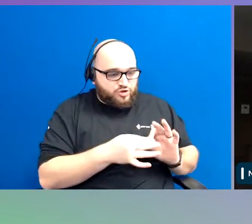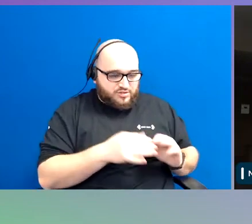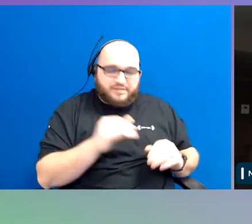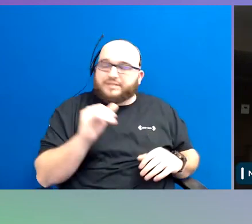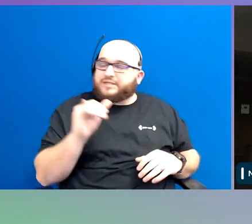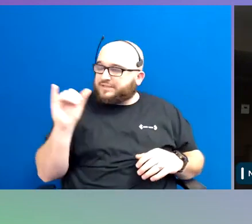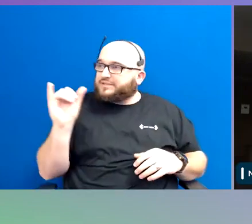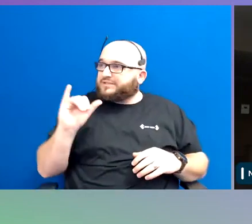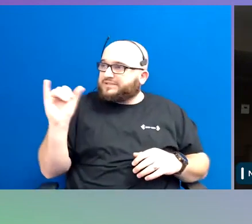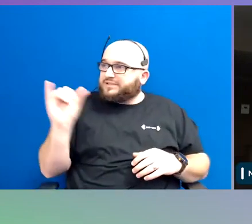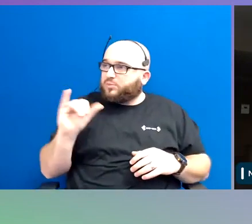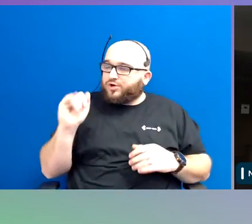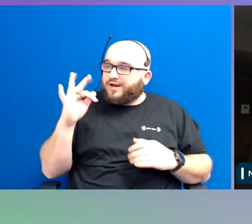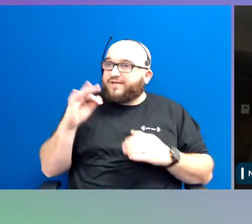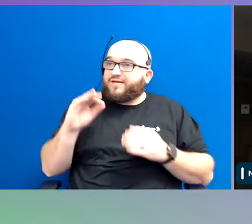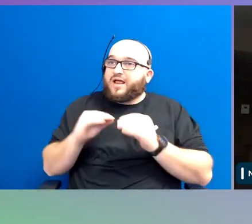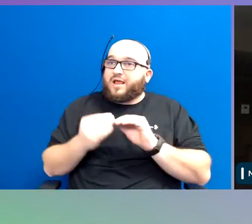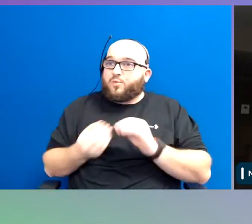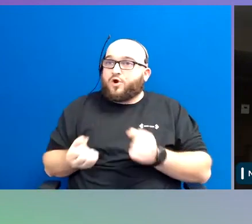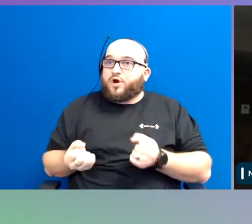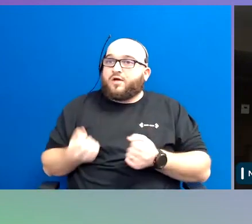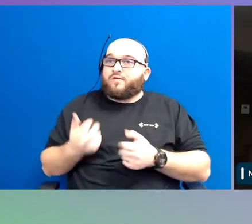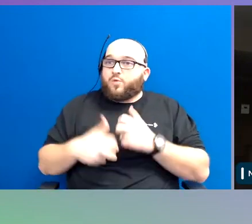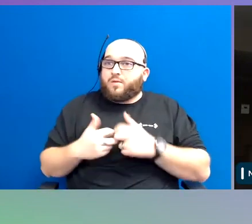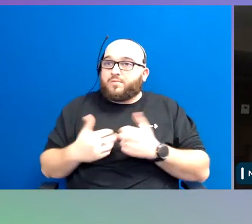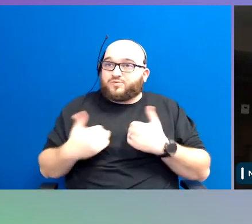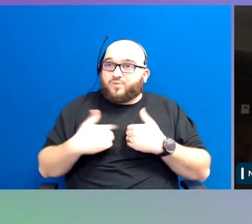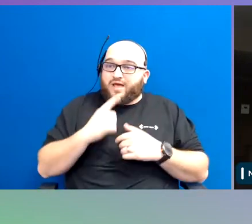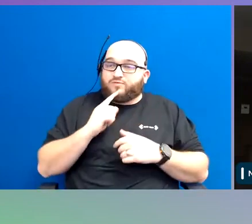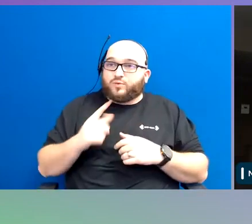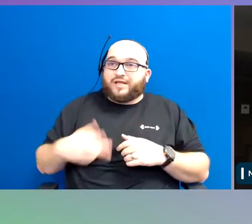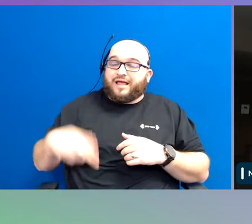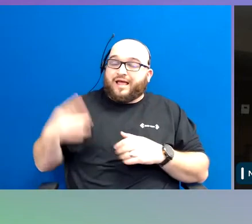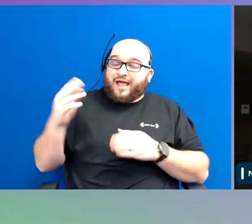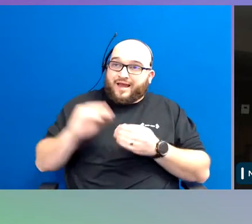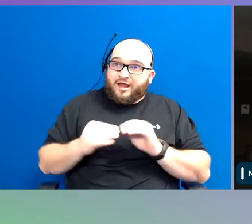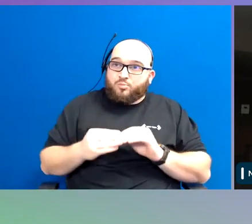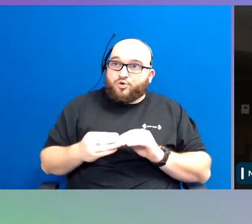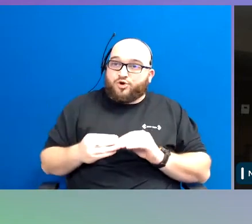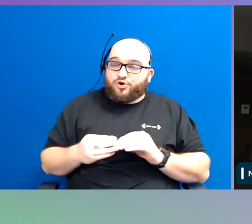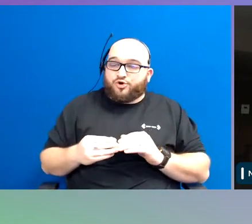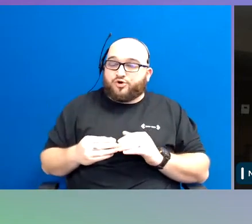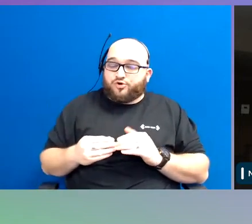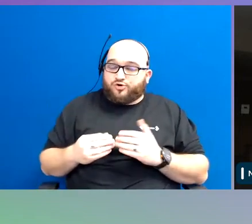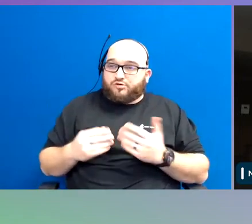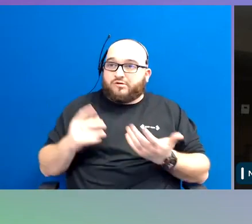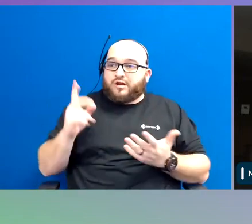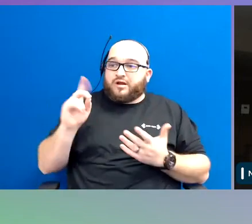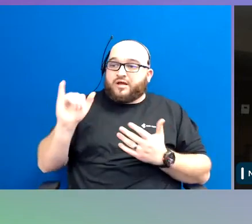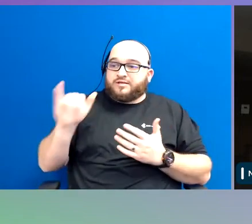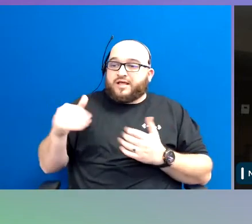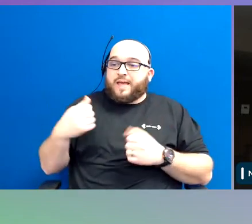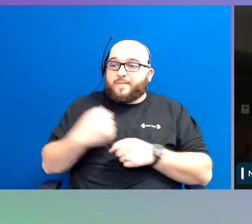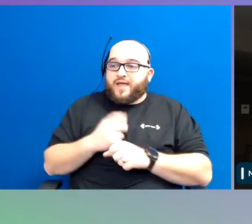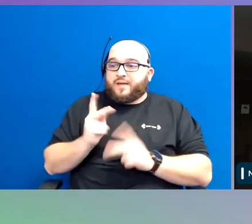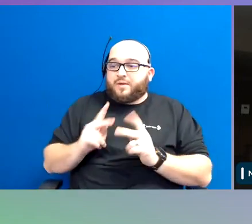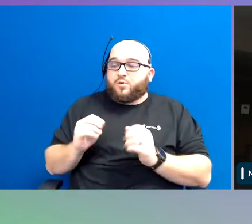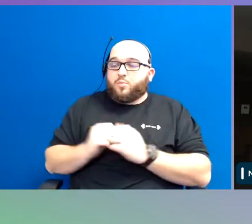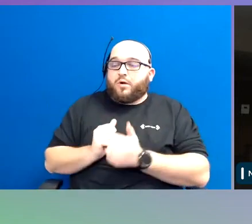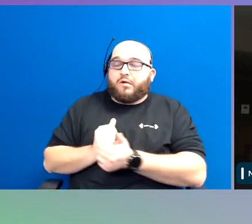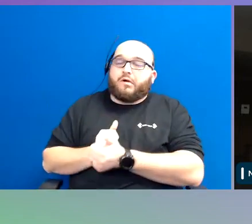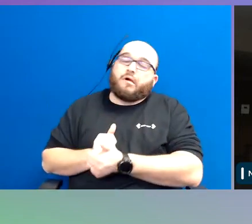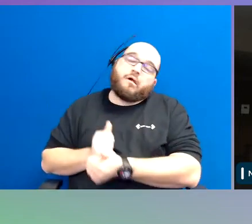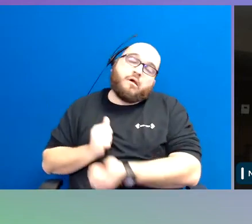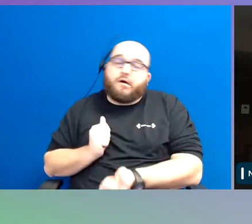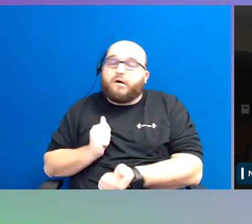like if the number of issues is really high, or does it cause people to shy away or